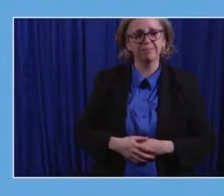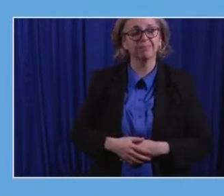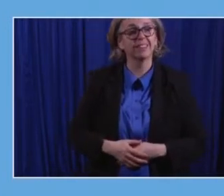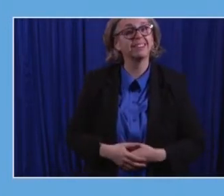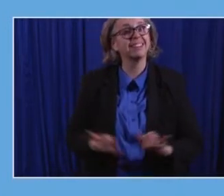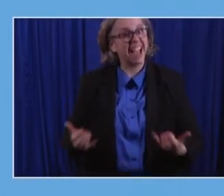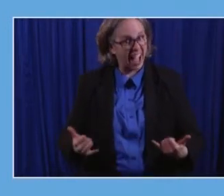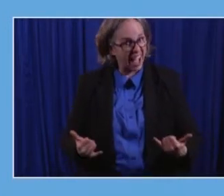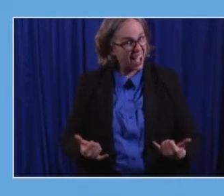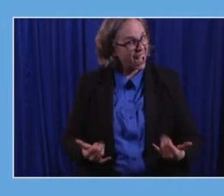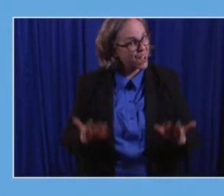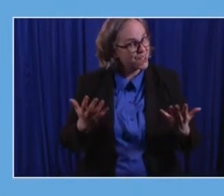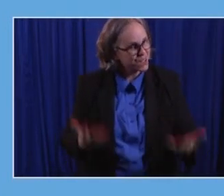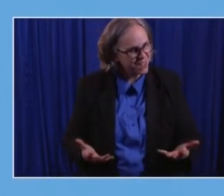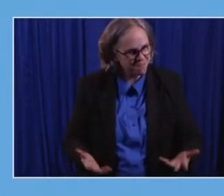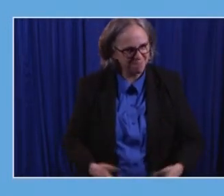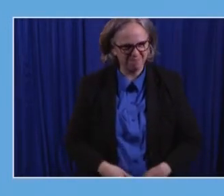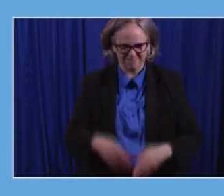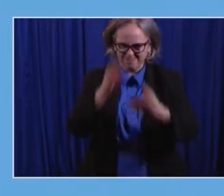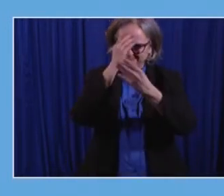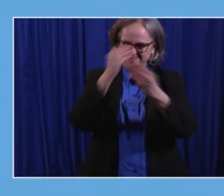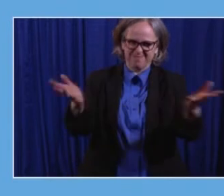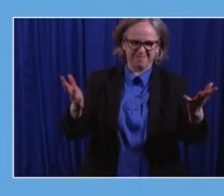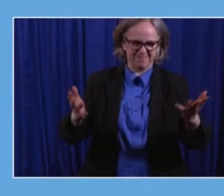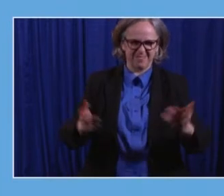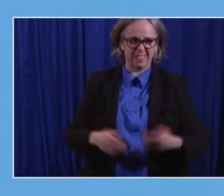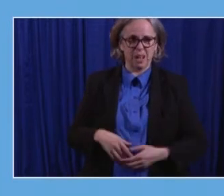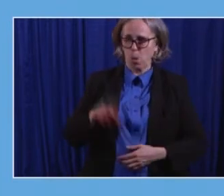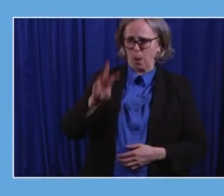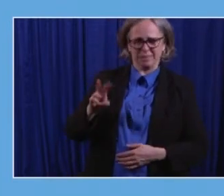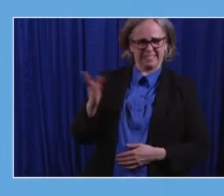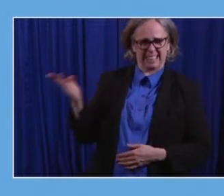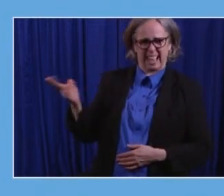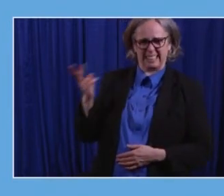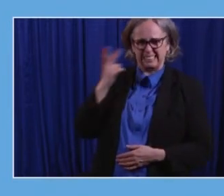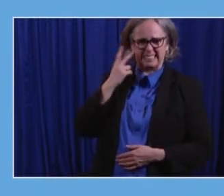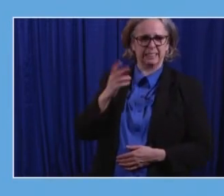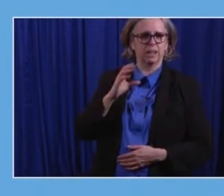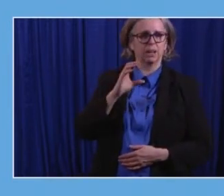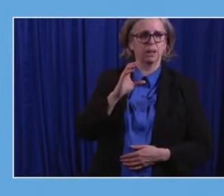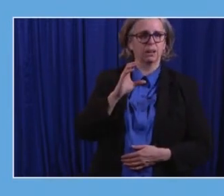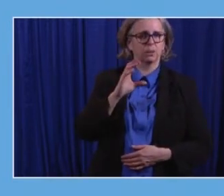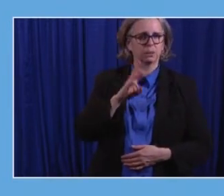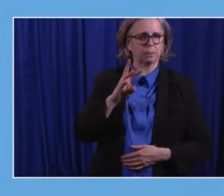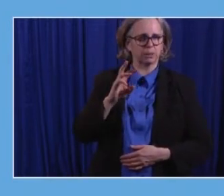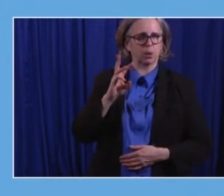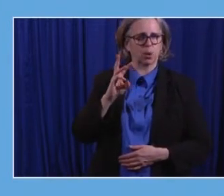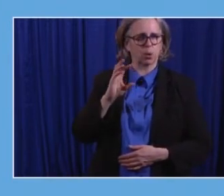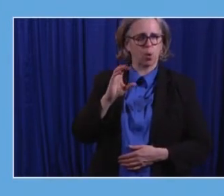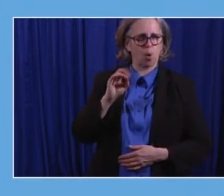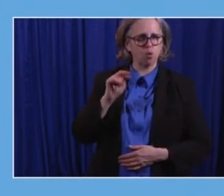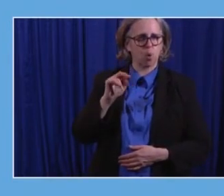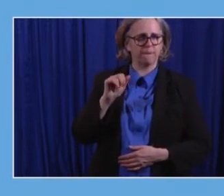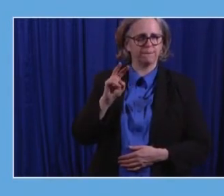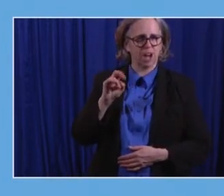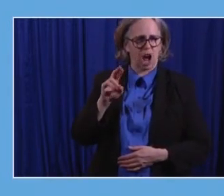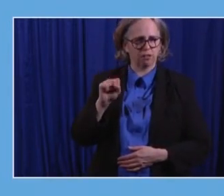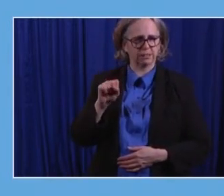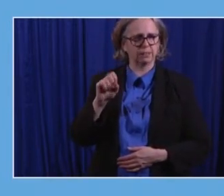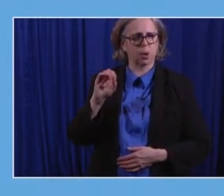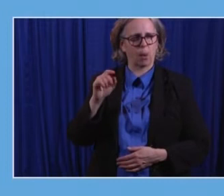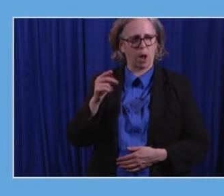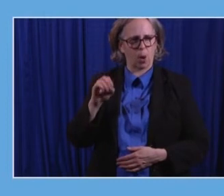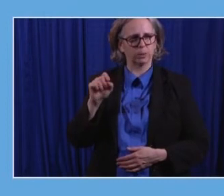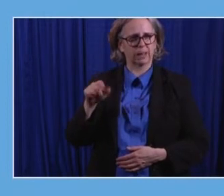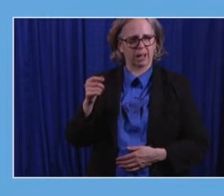coronavirus.ohio.gov, we are launching a new section of the website highlighting our efforts to achieve equity in our pandemic response to ensure every Ohioan has